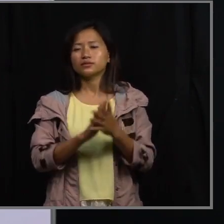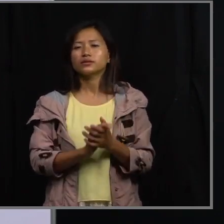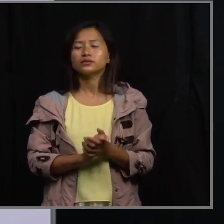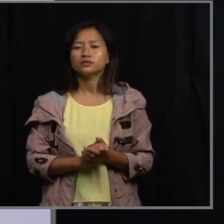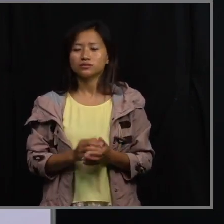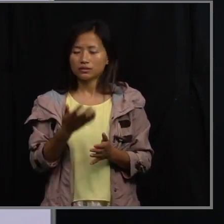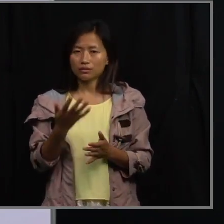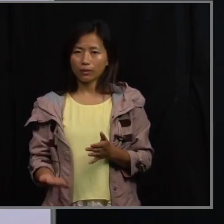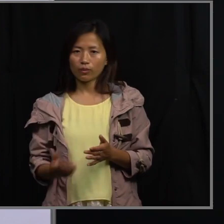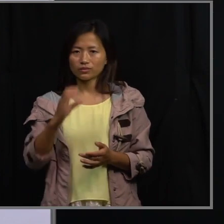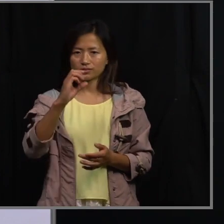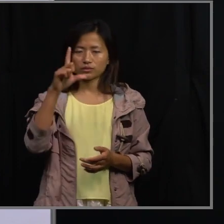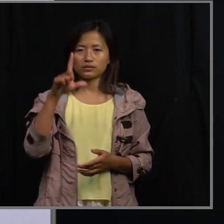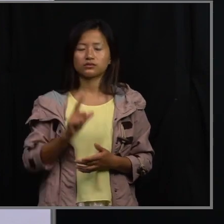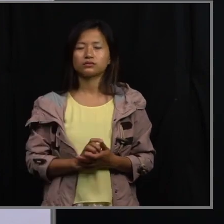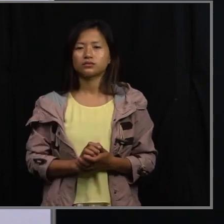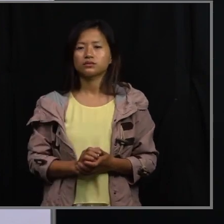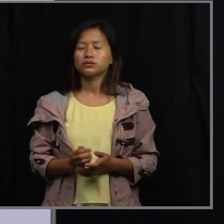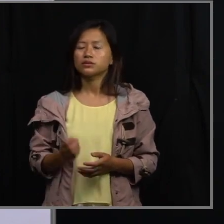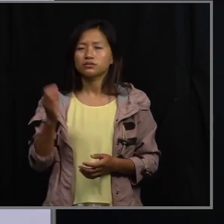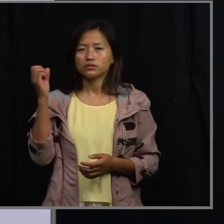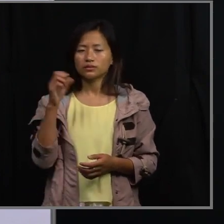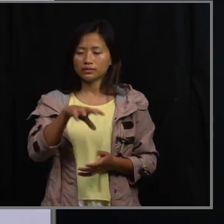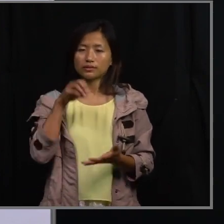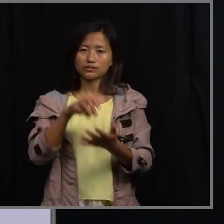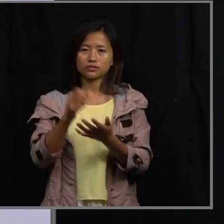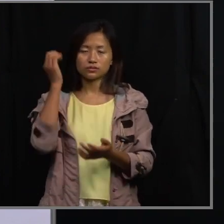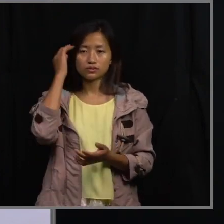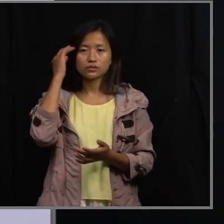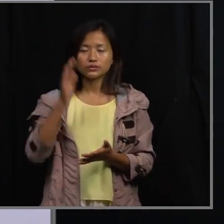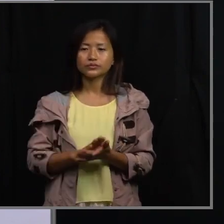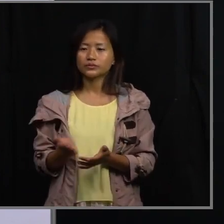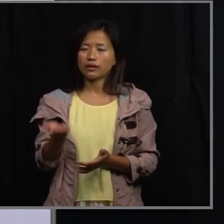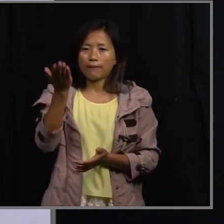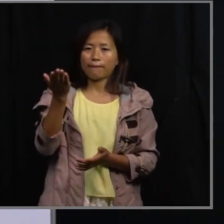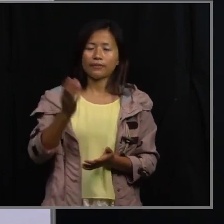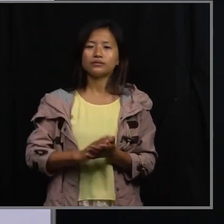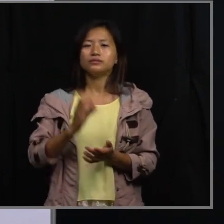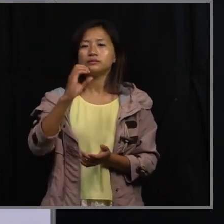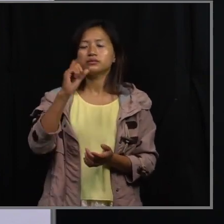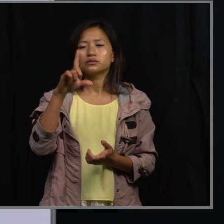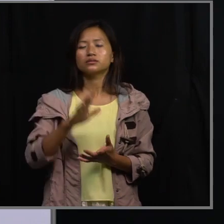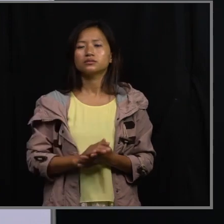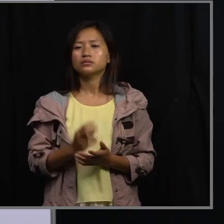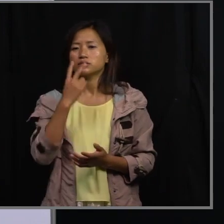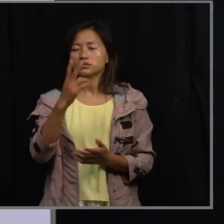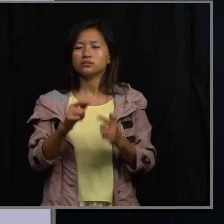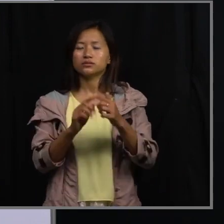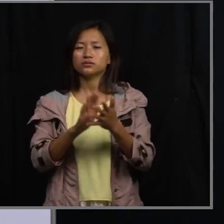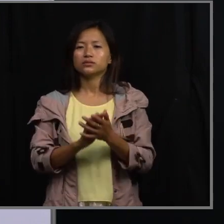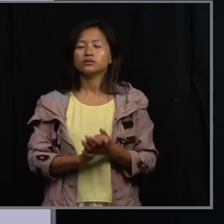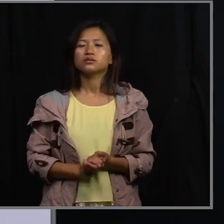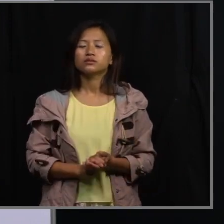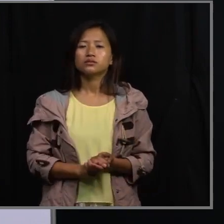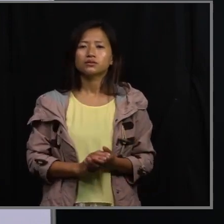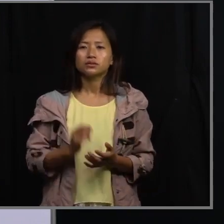our lower class as well as we'll get to know in the upper class, right? But you just imagine, we can't see the electrons with our naked eyes, but still,